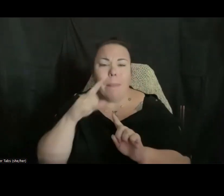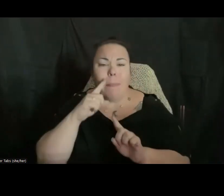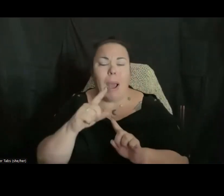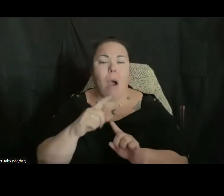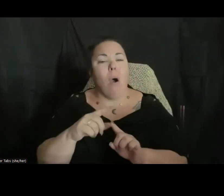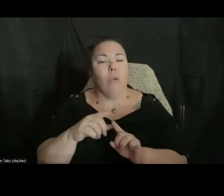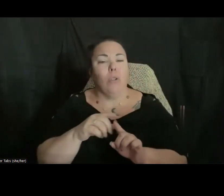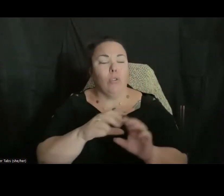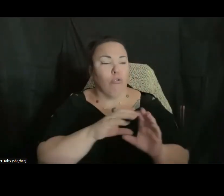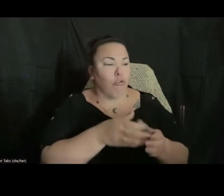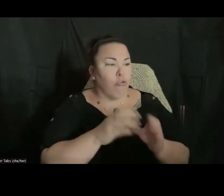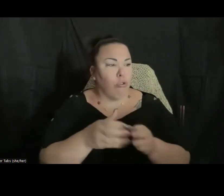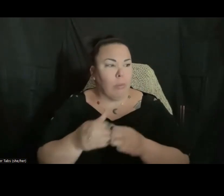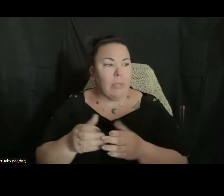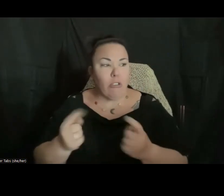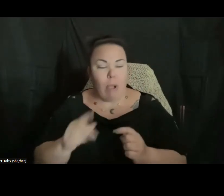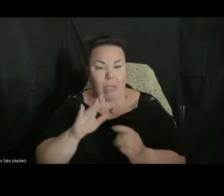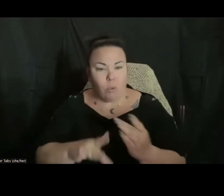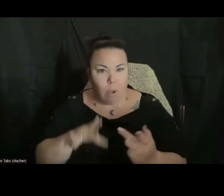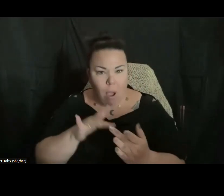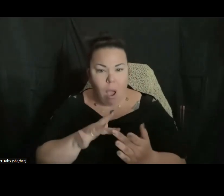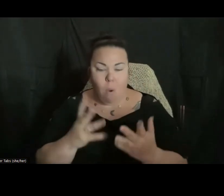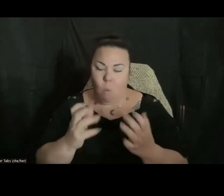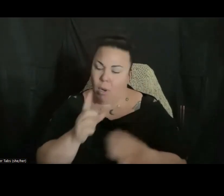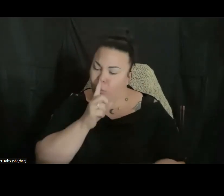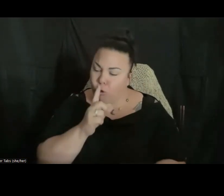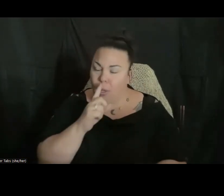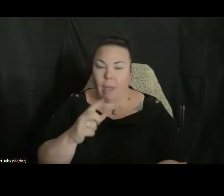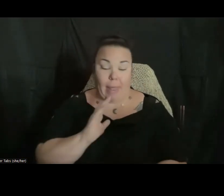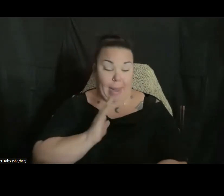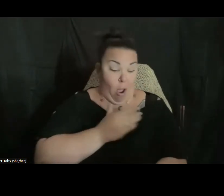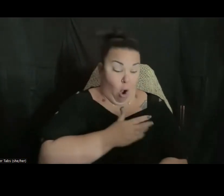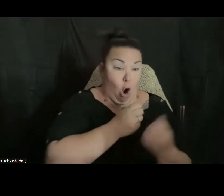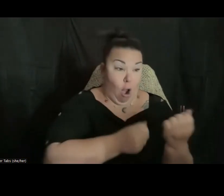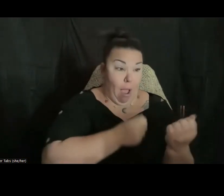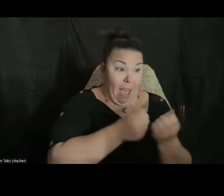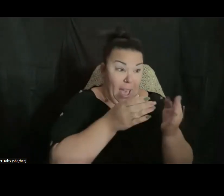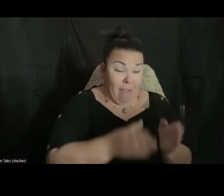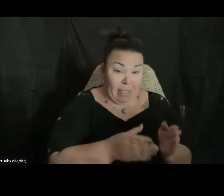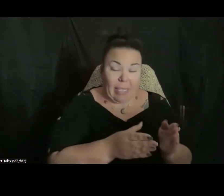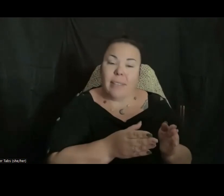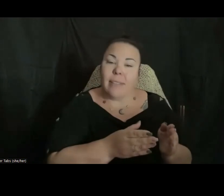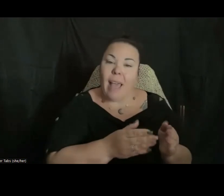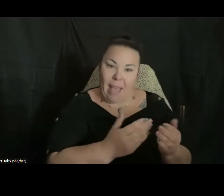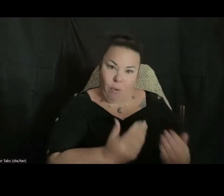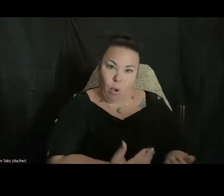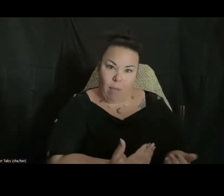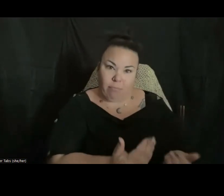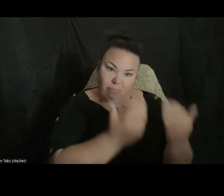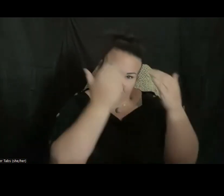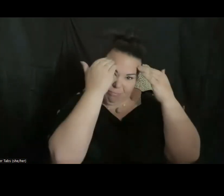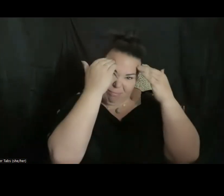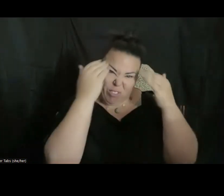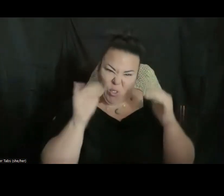reach. And so we wanted to make sure that we were equipping our advocates with that information as well. And because we invested